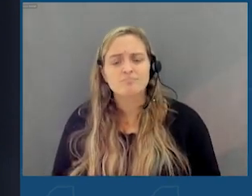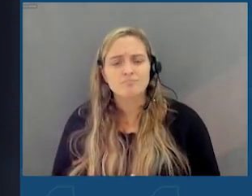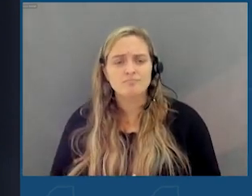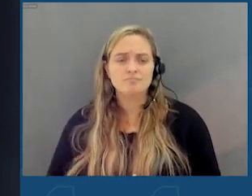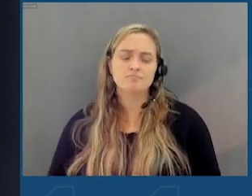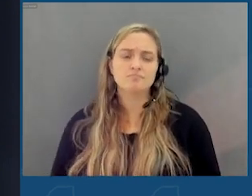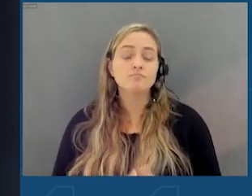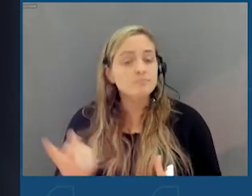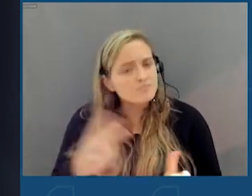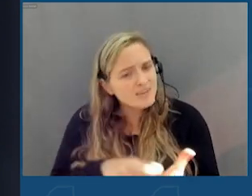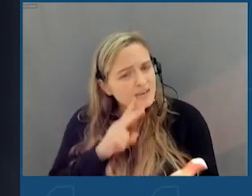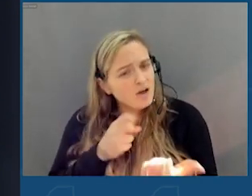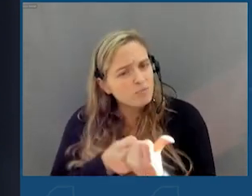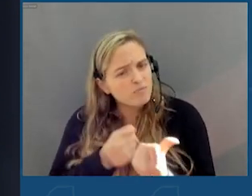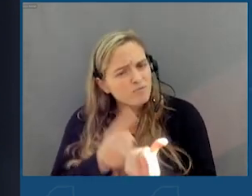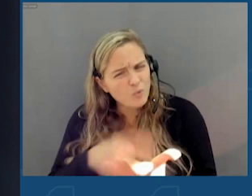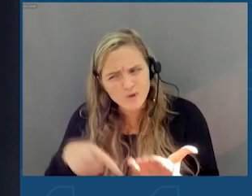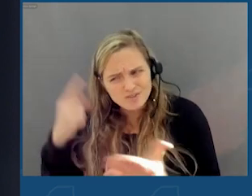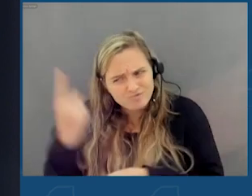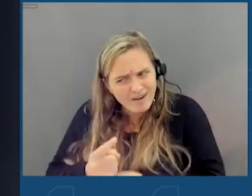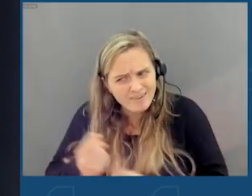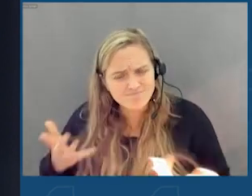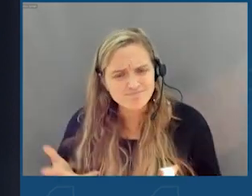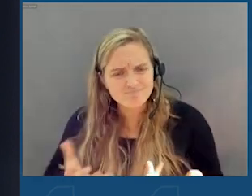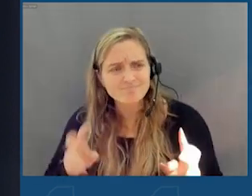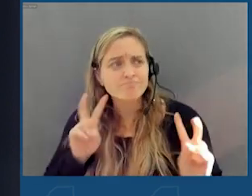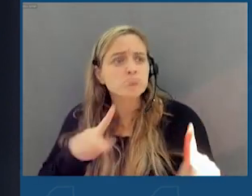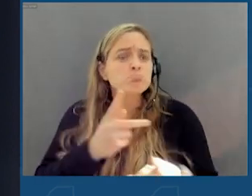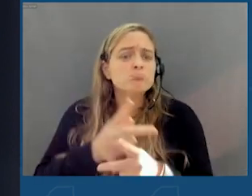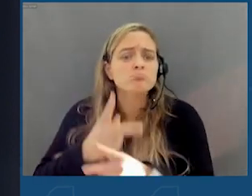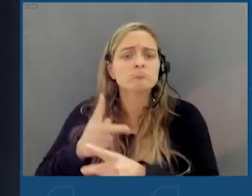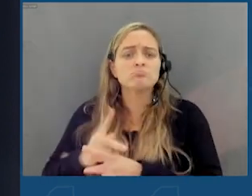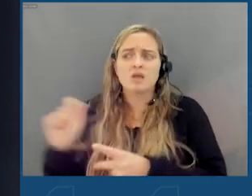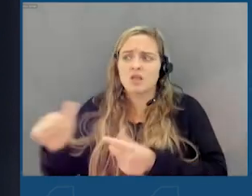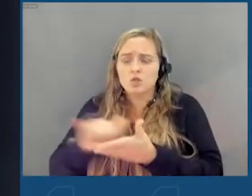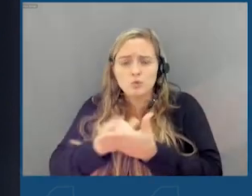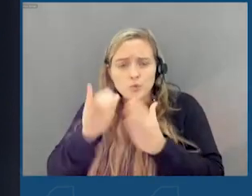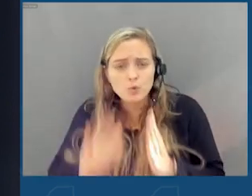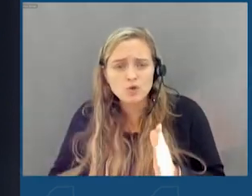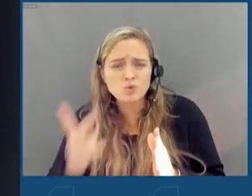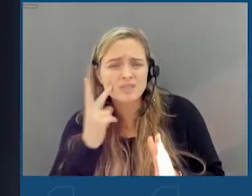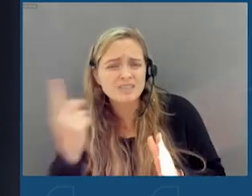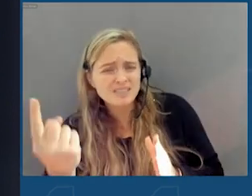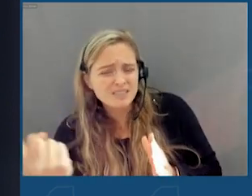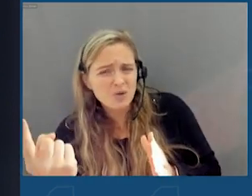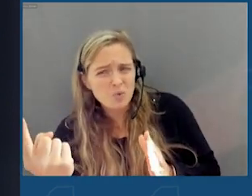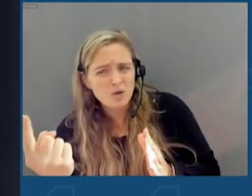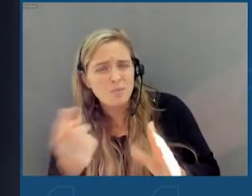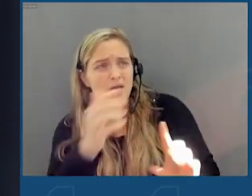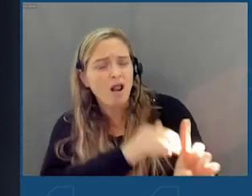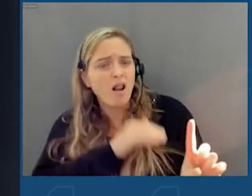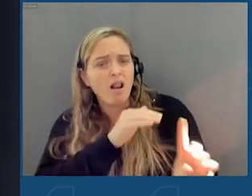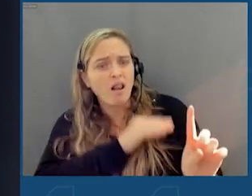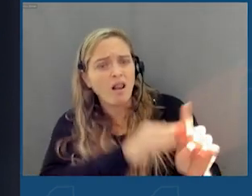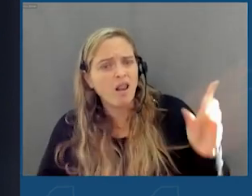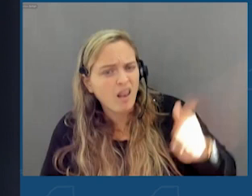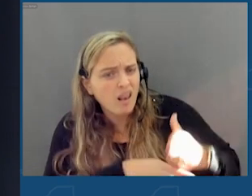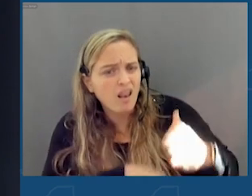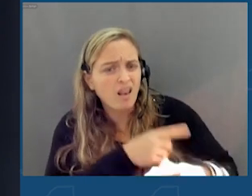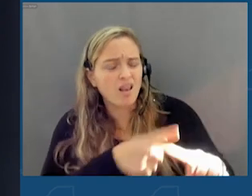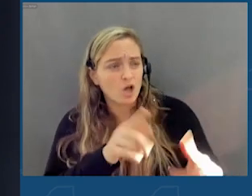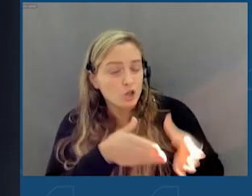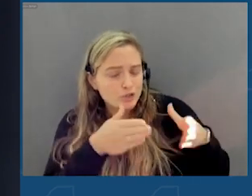Stand up for what's right. Look out for your fellow New Yorkers. If you see someone being harassed on the street or in your